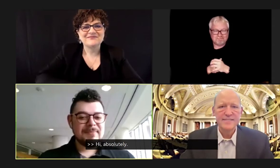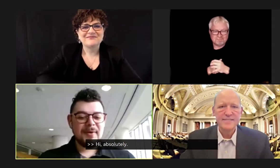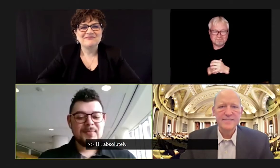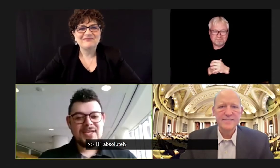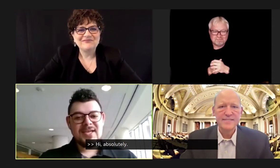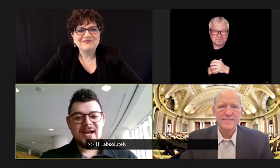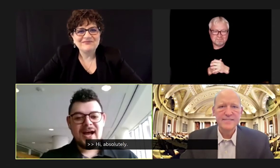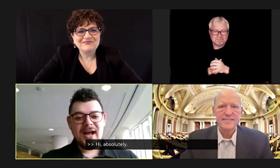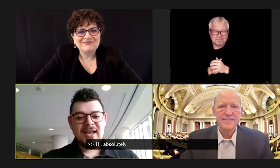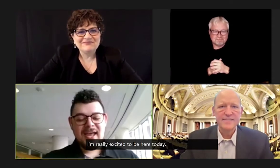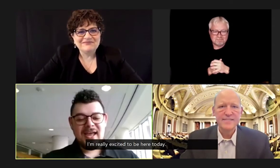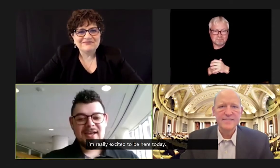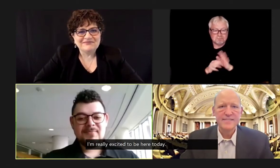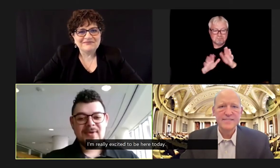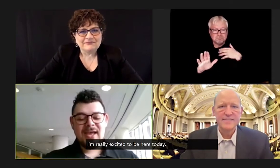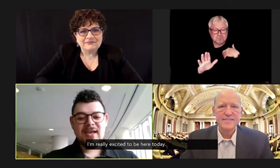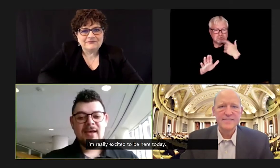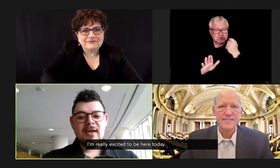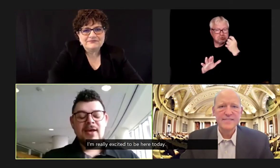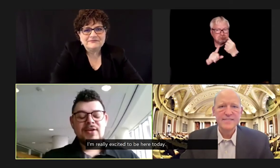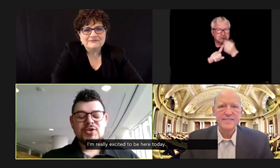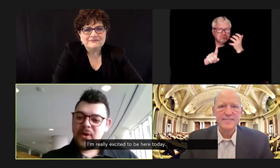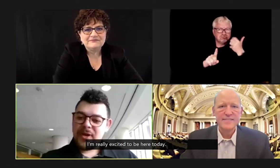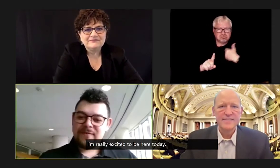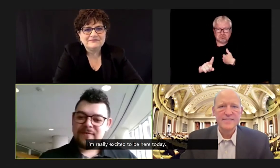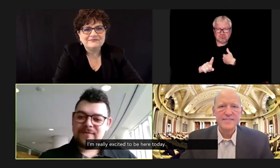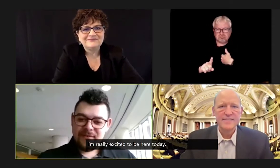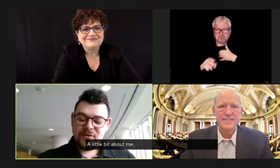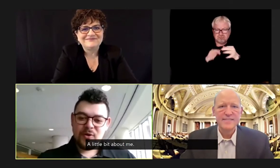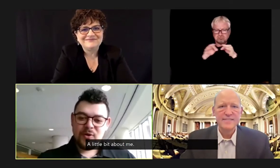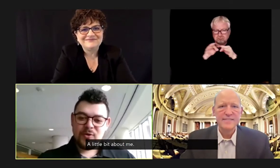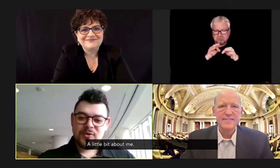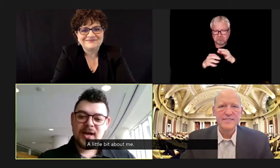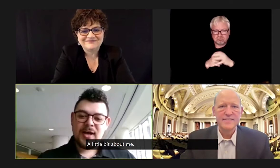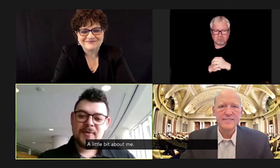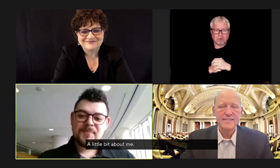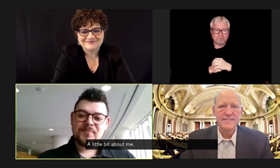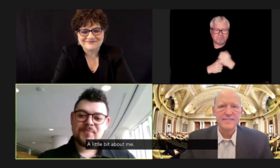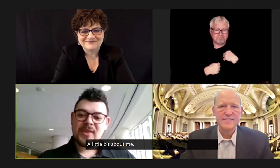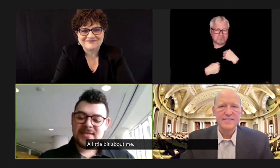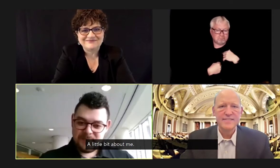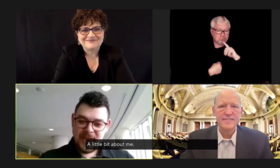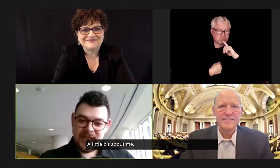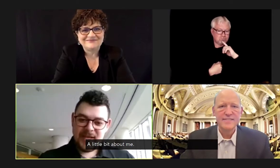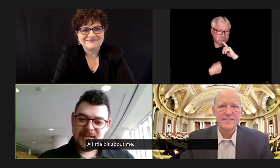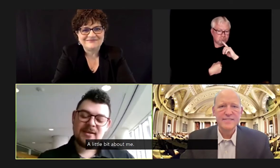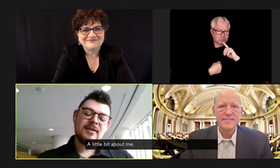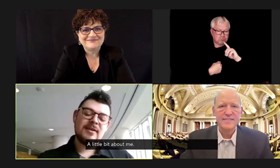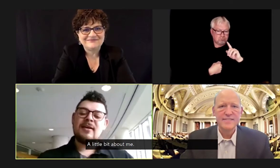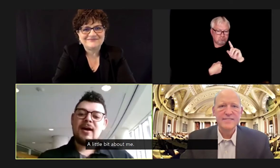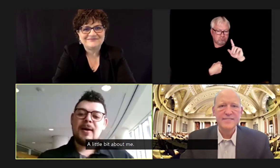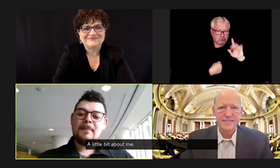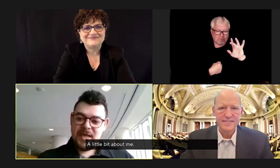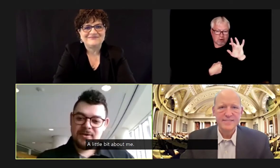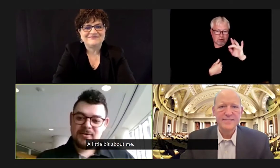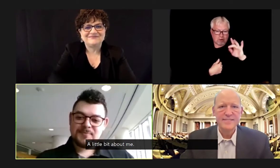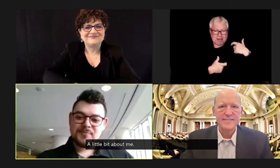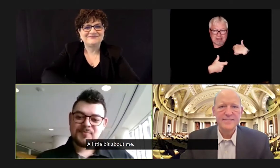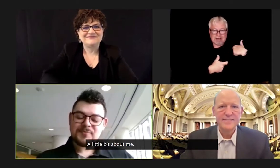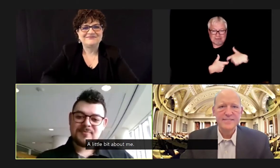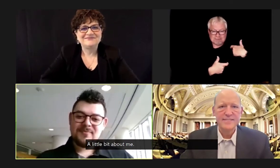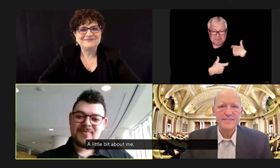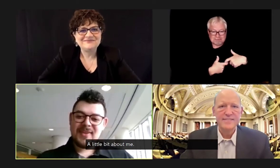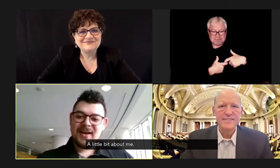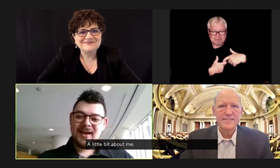A little bit about me. I am a 25-year-old Hispanic male,